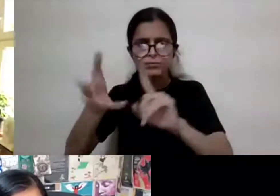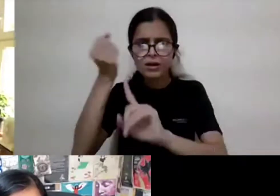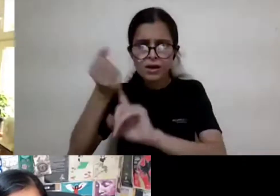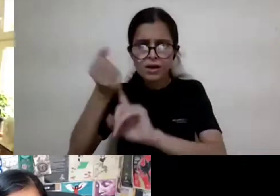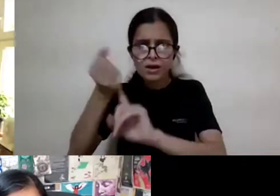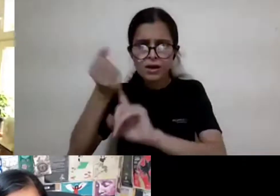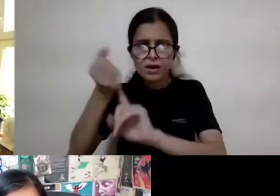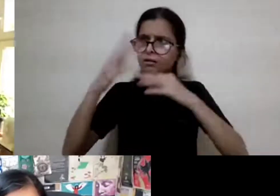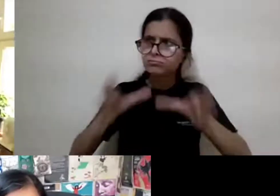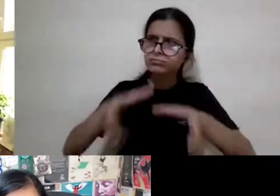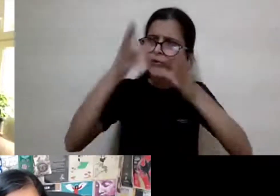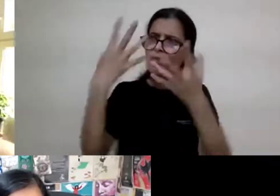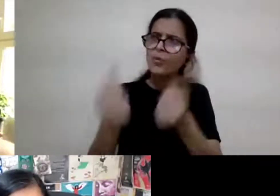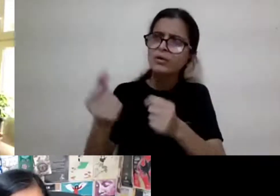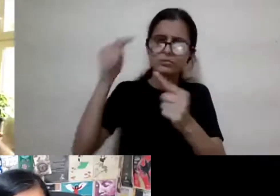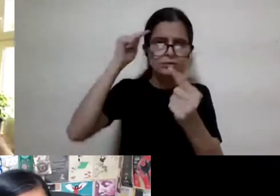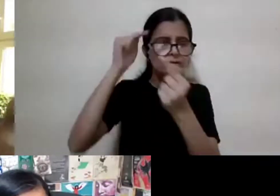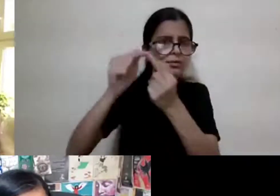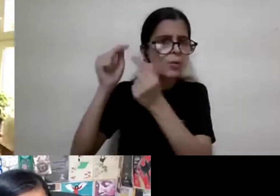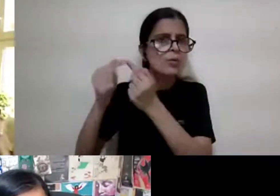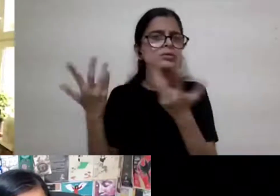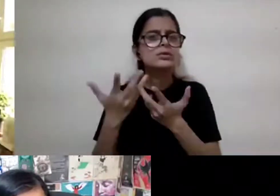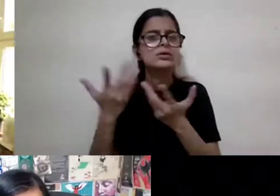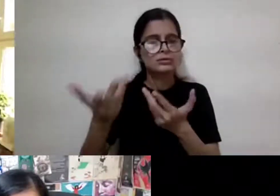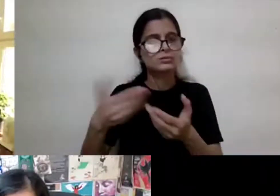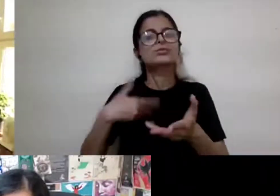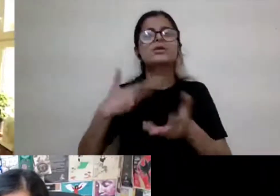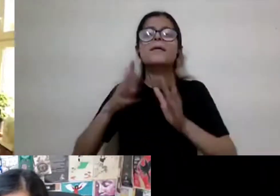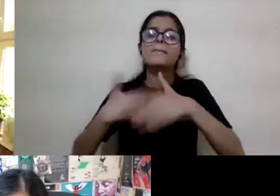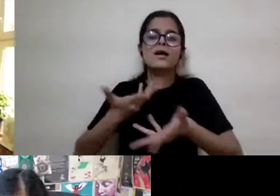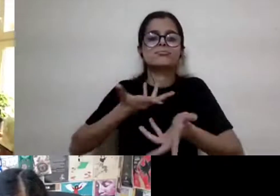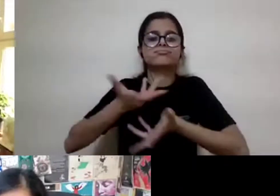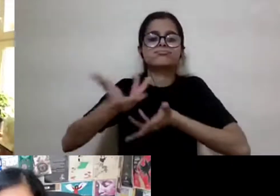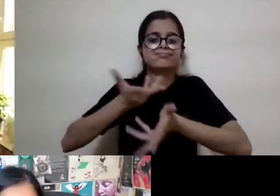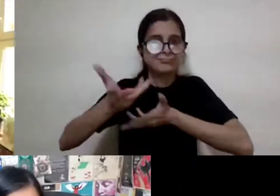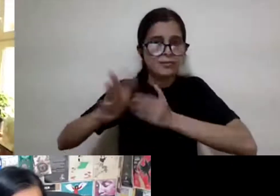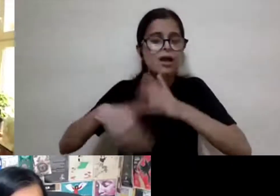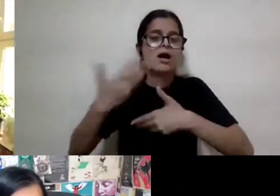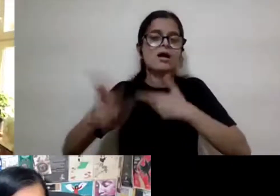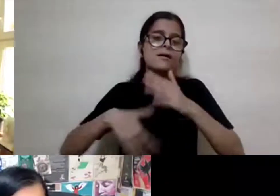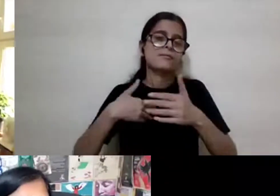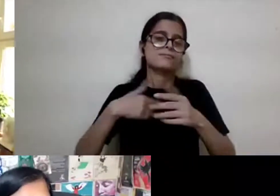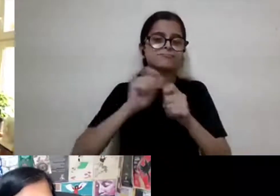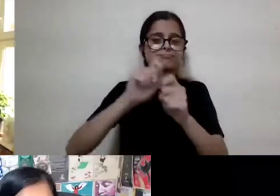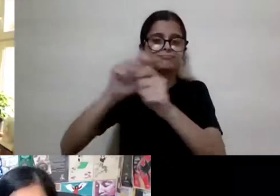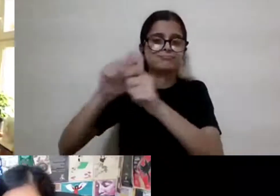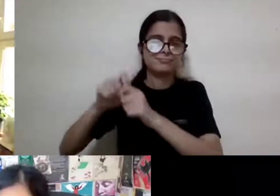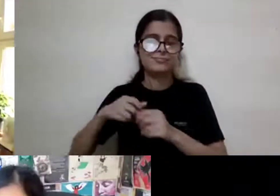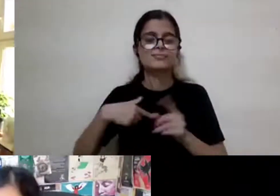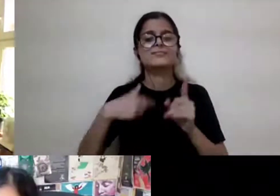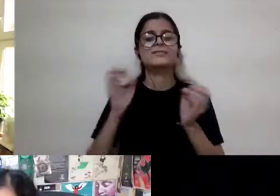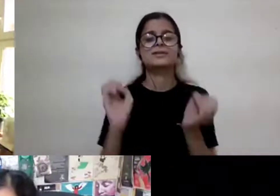building, and trying to start to work from there onwards. Right. Right.